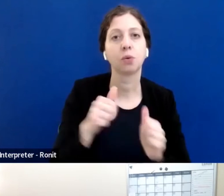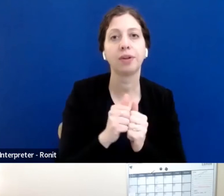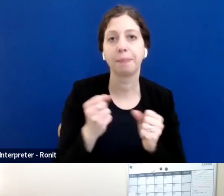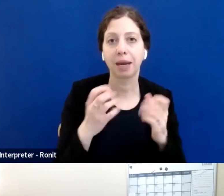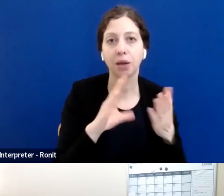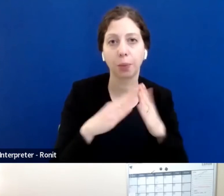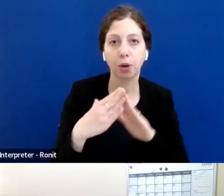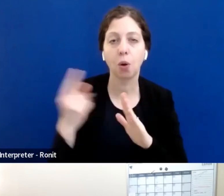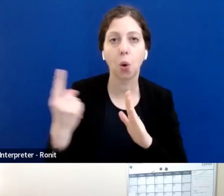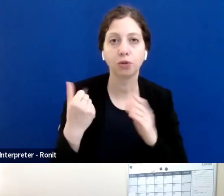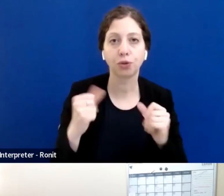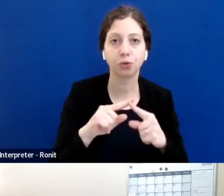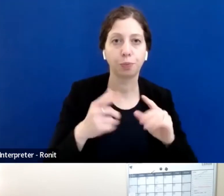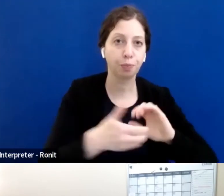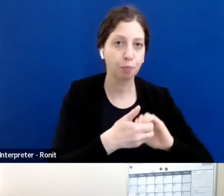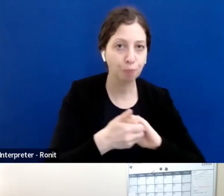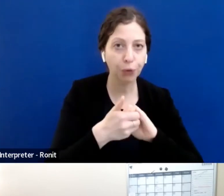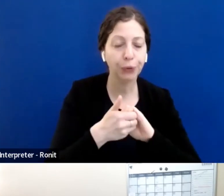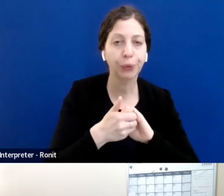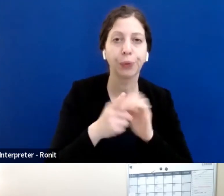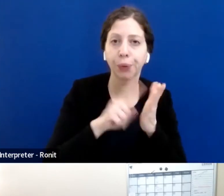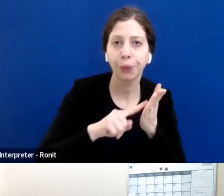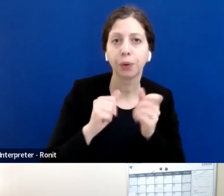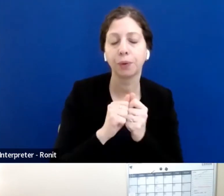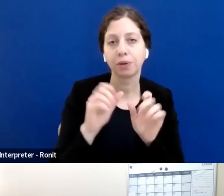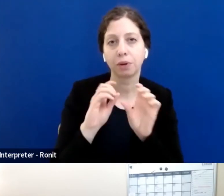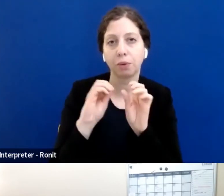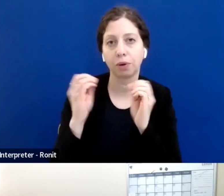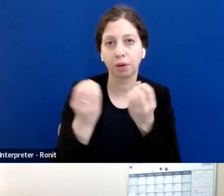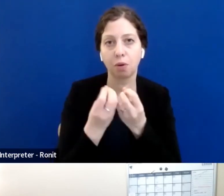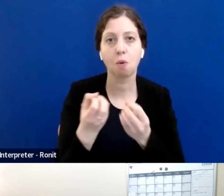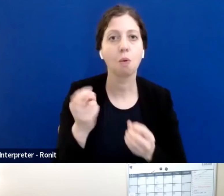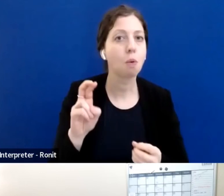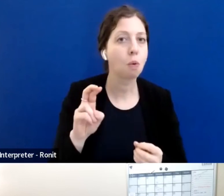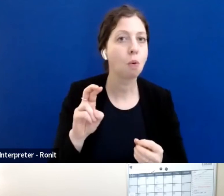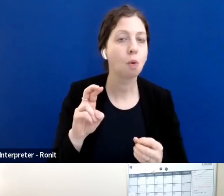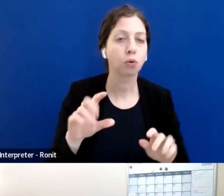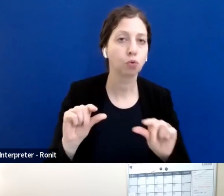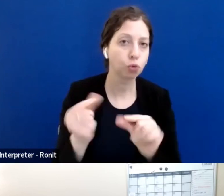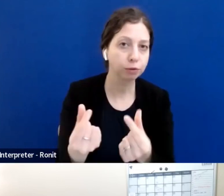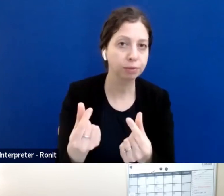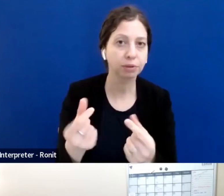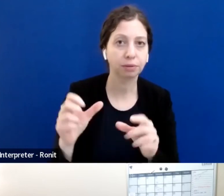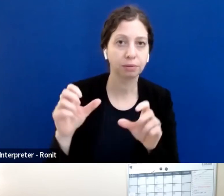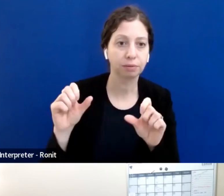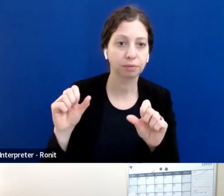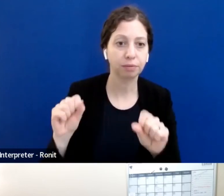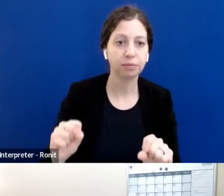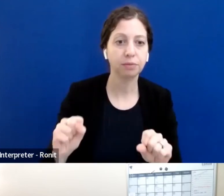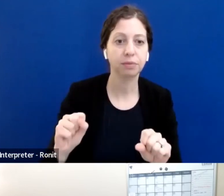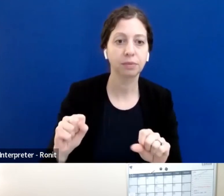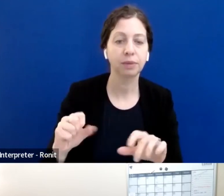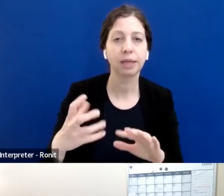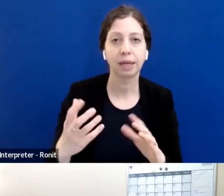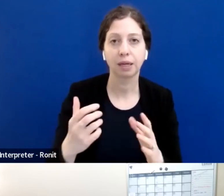always looking to partner with the organizations or the groups that can reach some of those